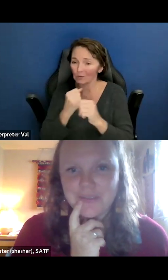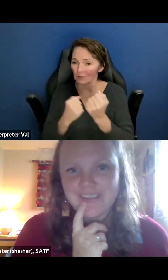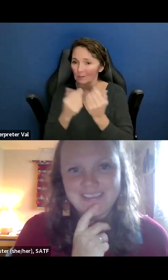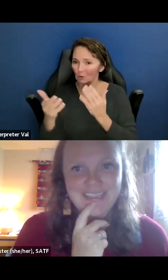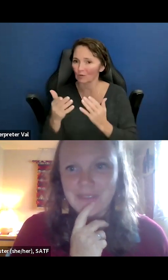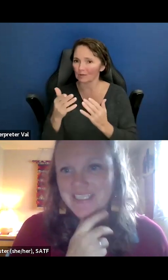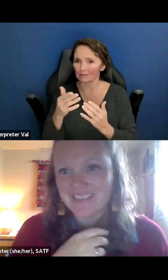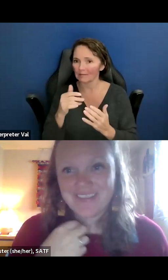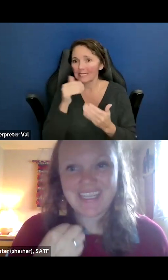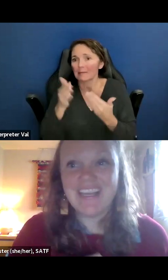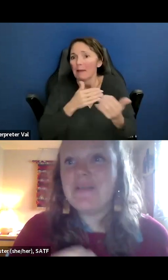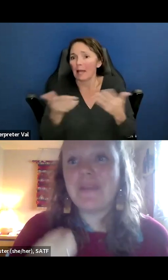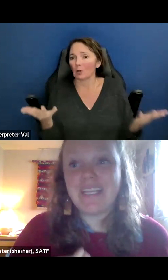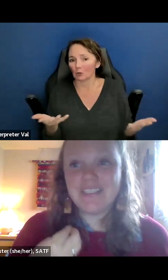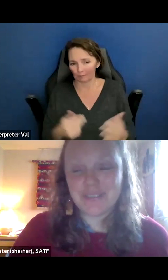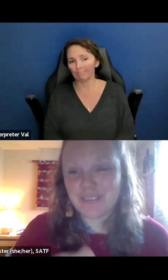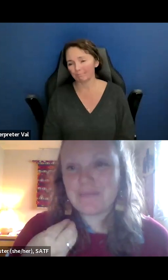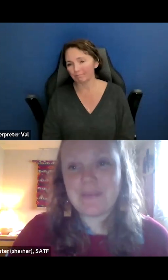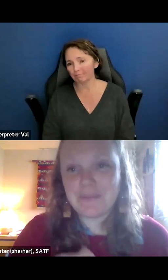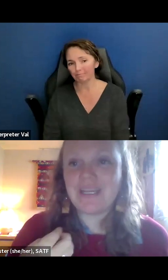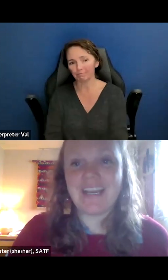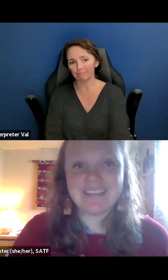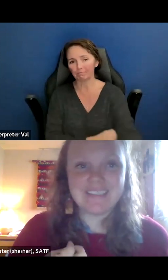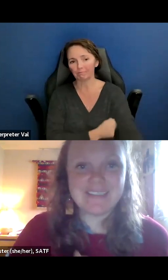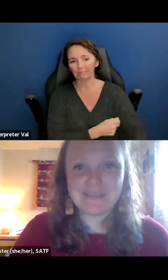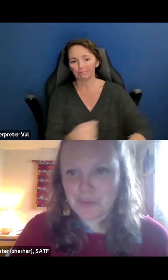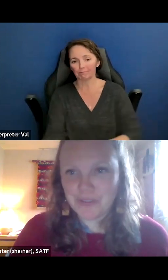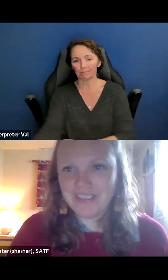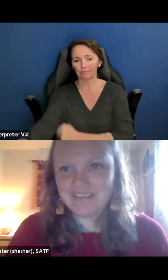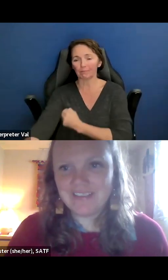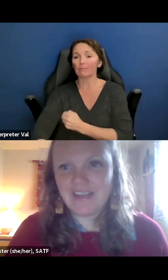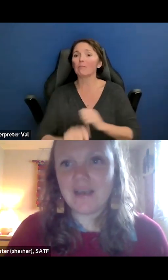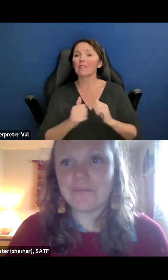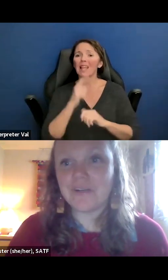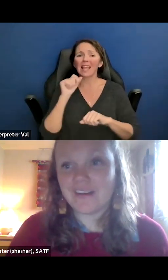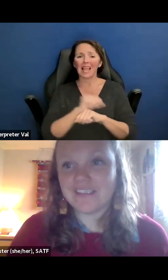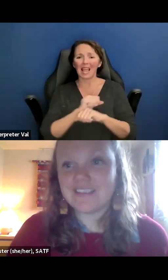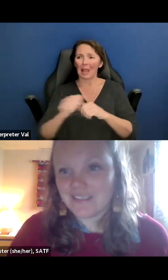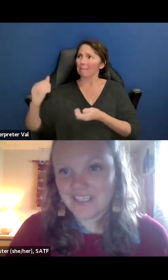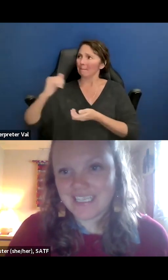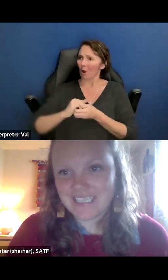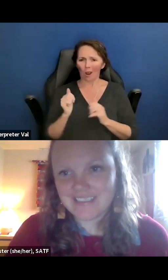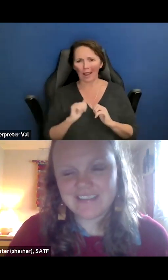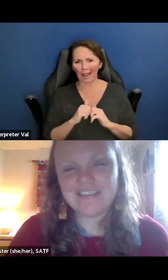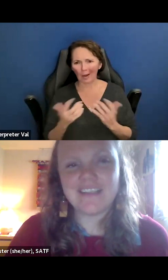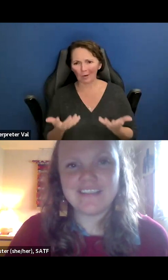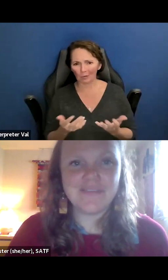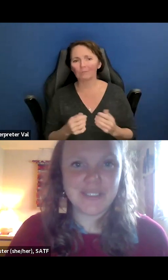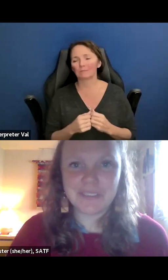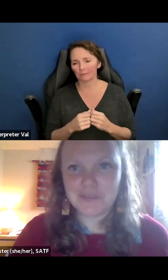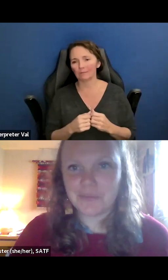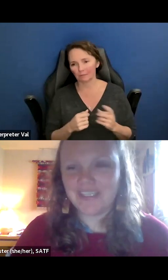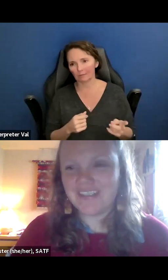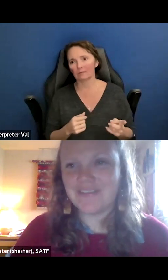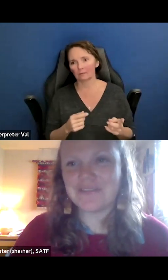exactly what you just said, Martina, of like making sure that people had access to support regardless of their identities. And that is